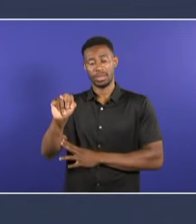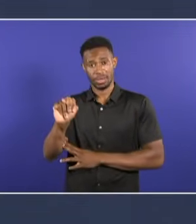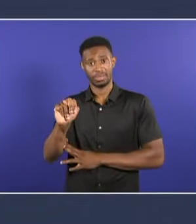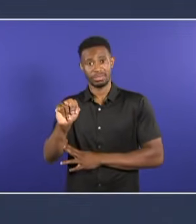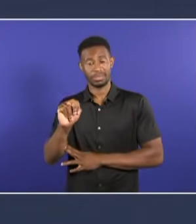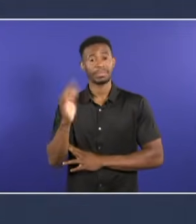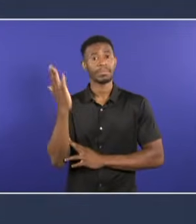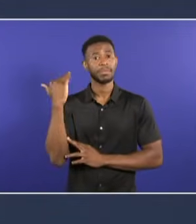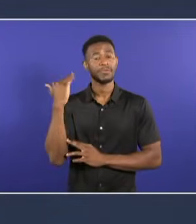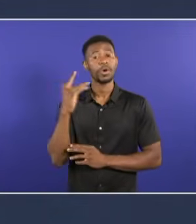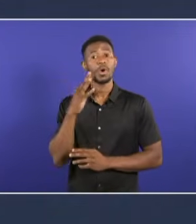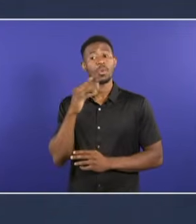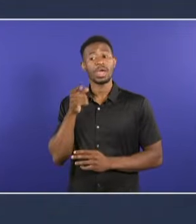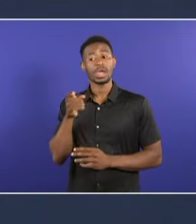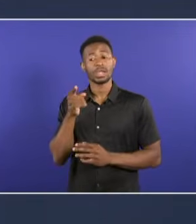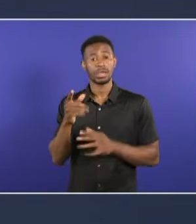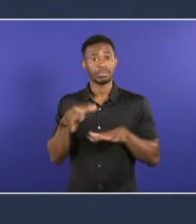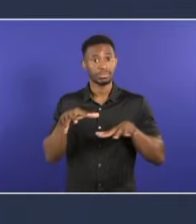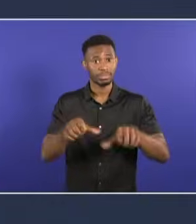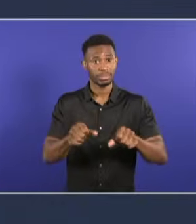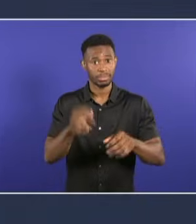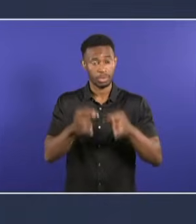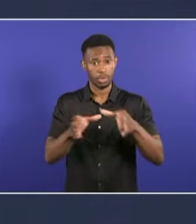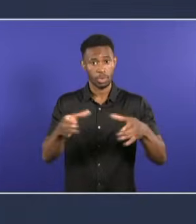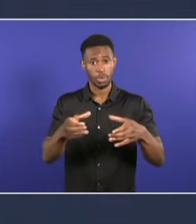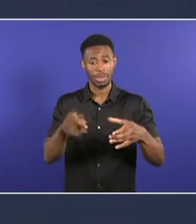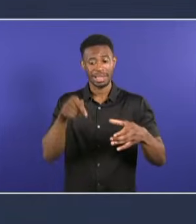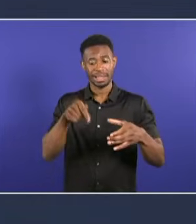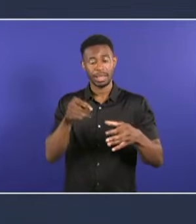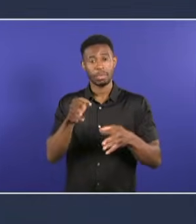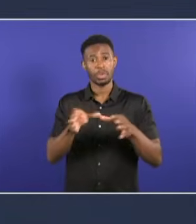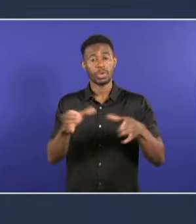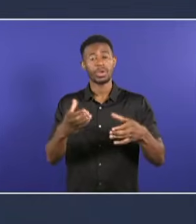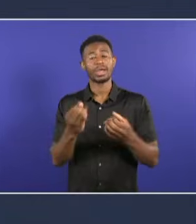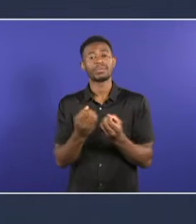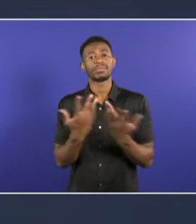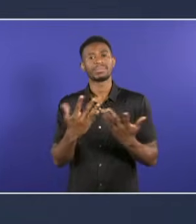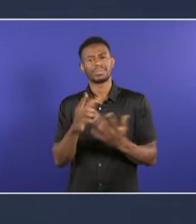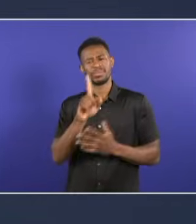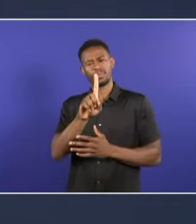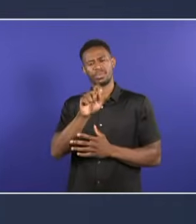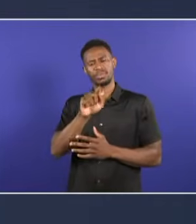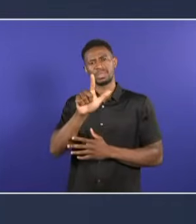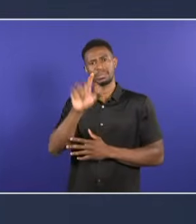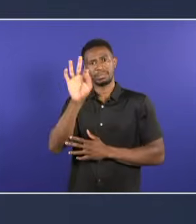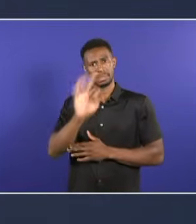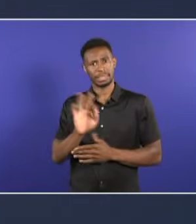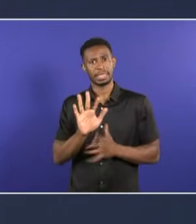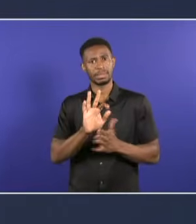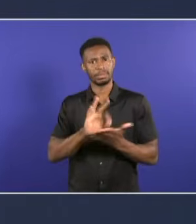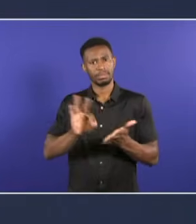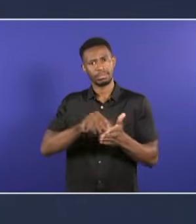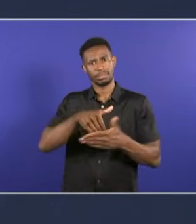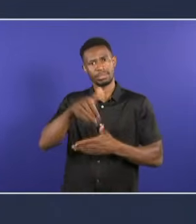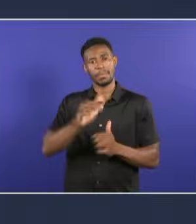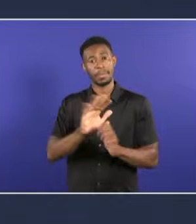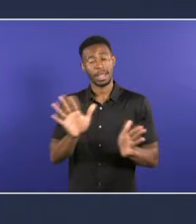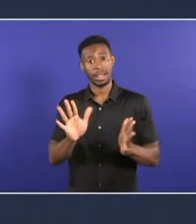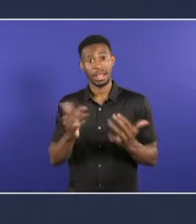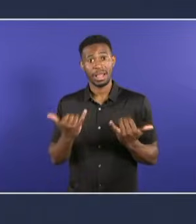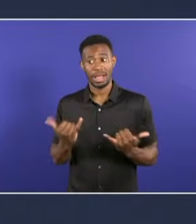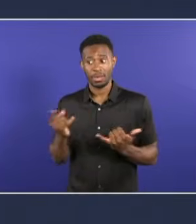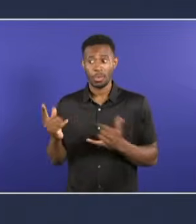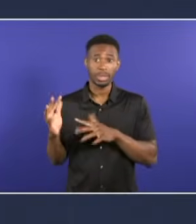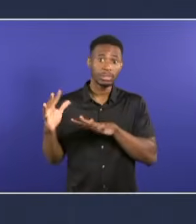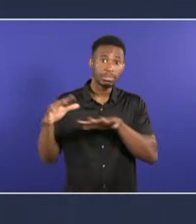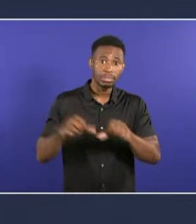had 1.7% of the vote, and he made it electable by turning it into a fearless party